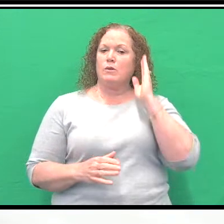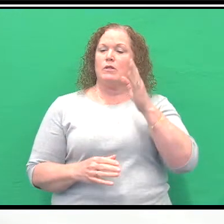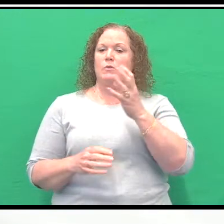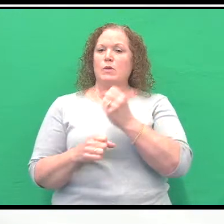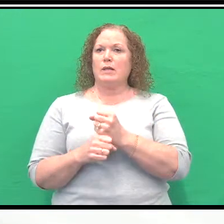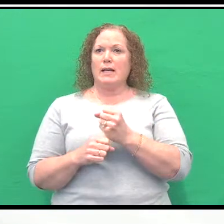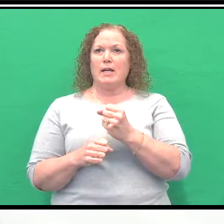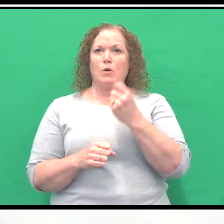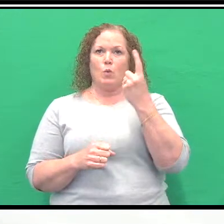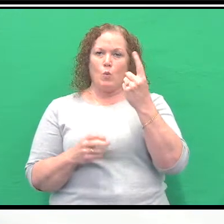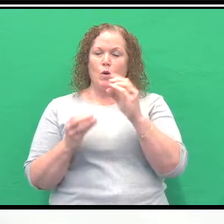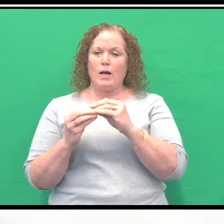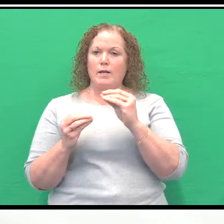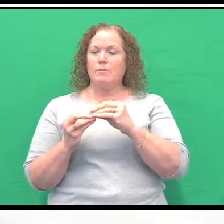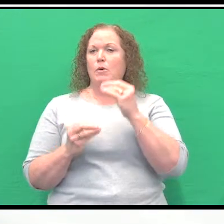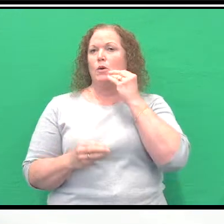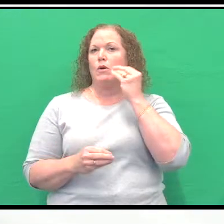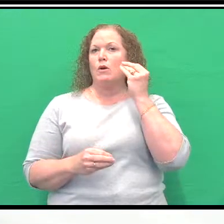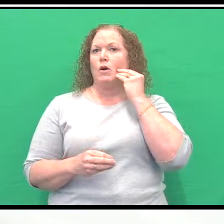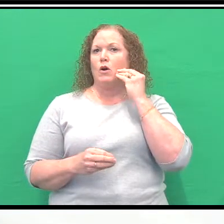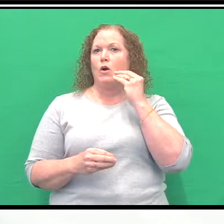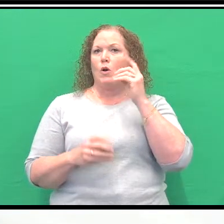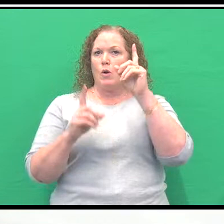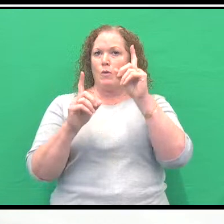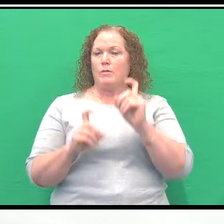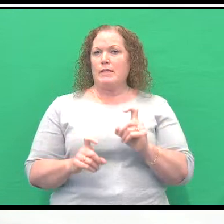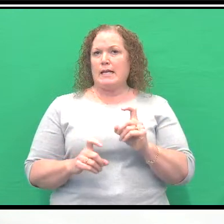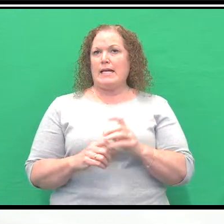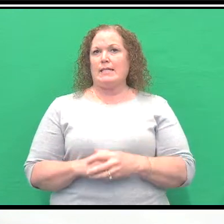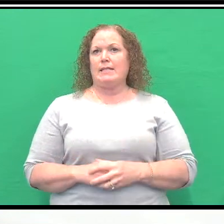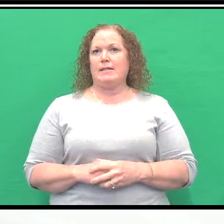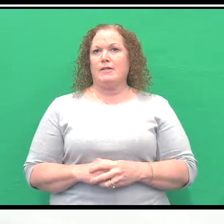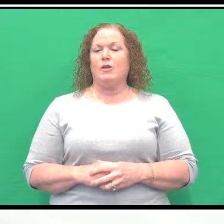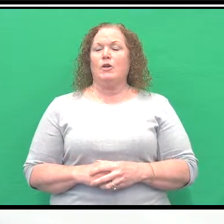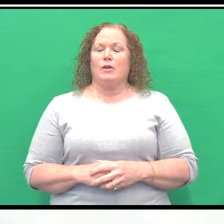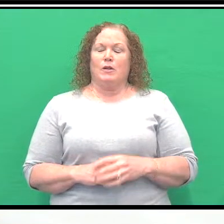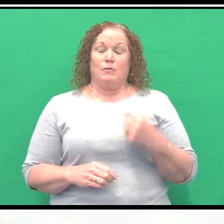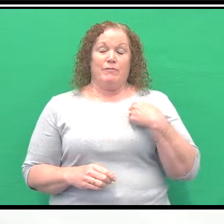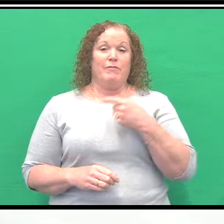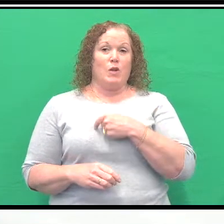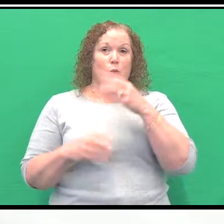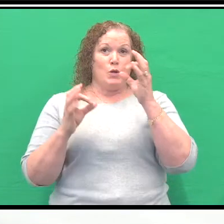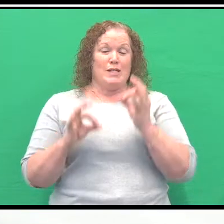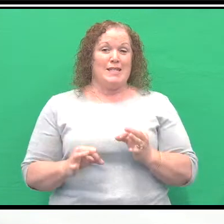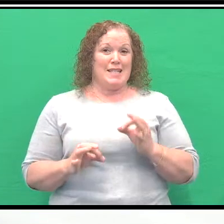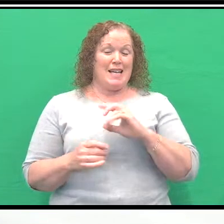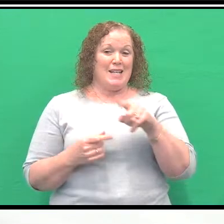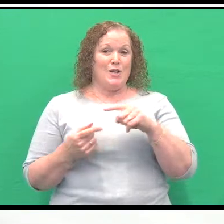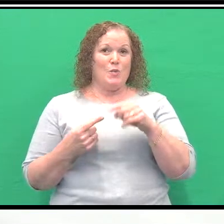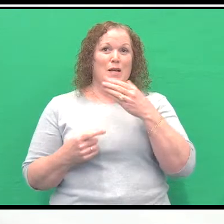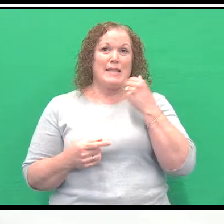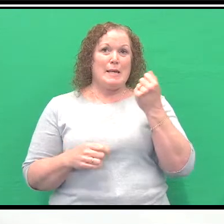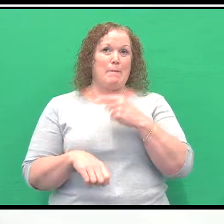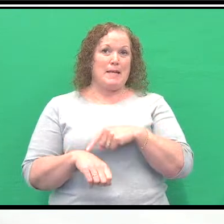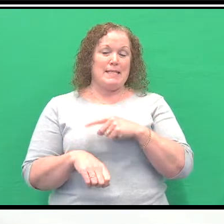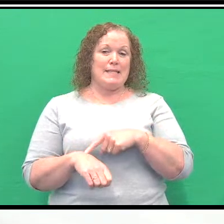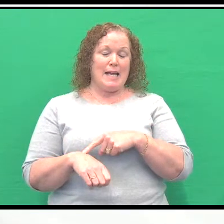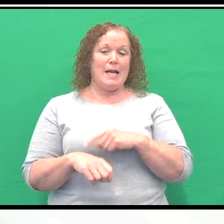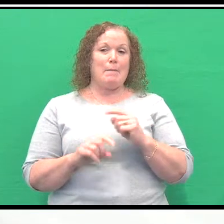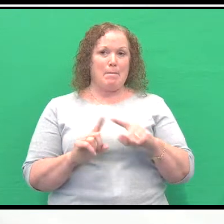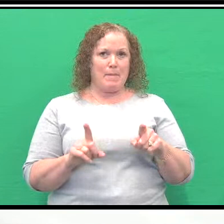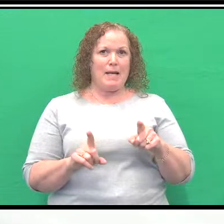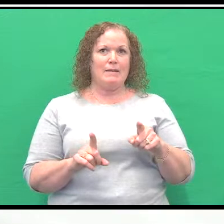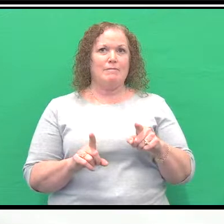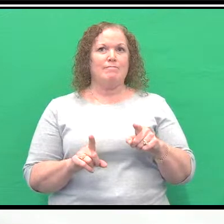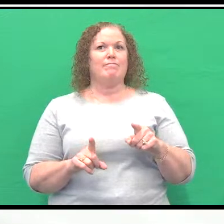right now we're trying to determine when the best time for us to do that will be, but it will be coming soon, and so students will be bringing home